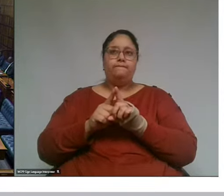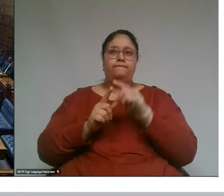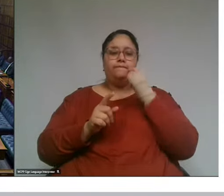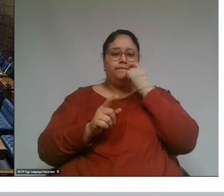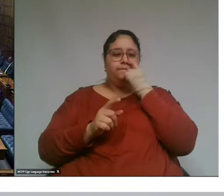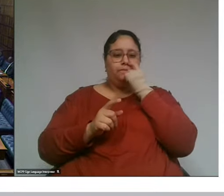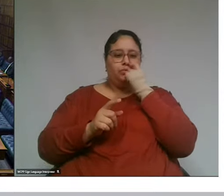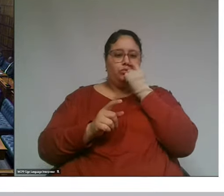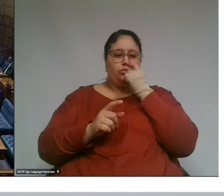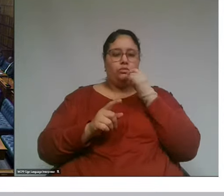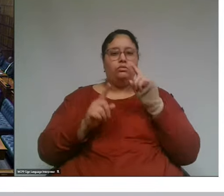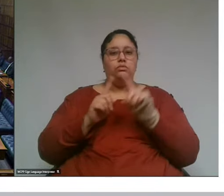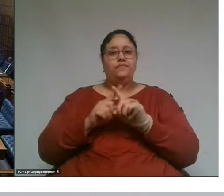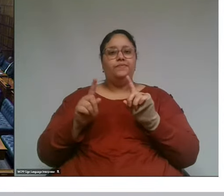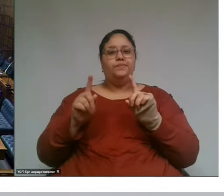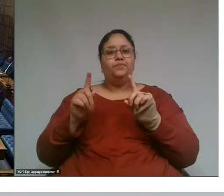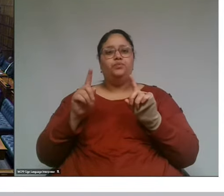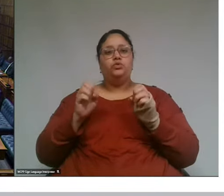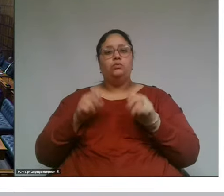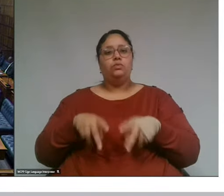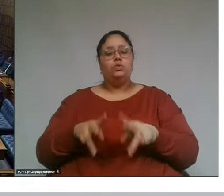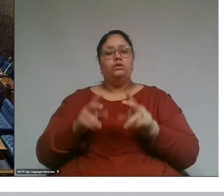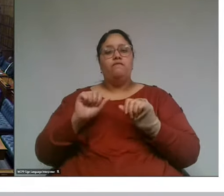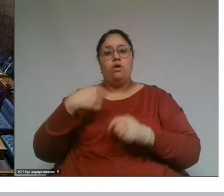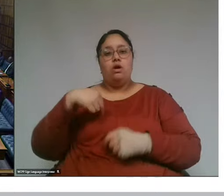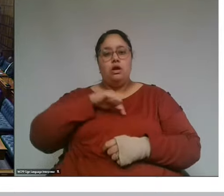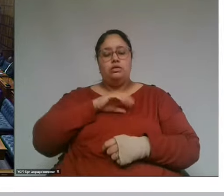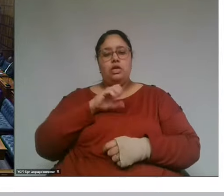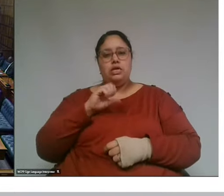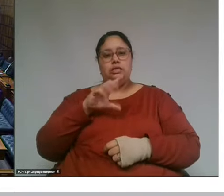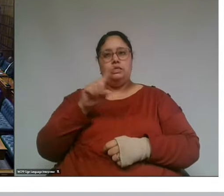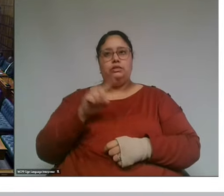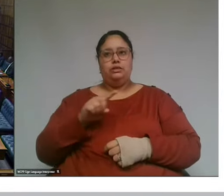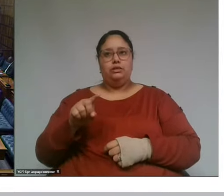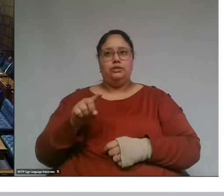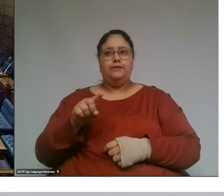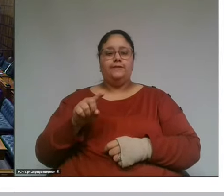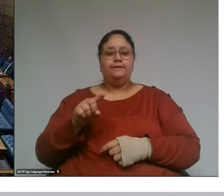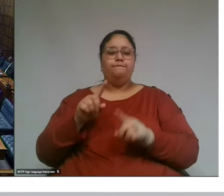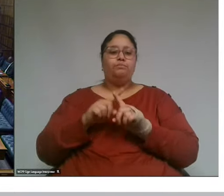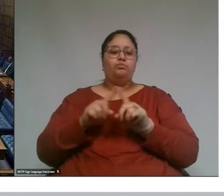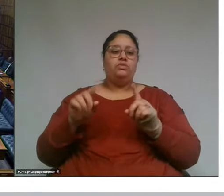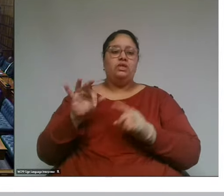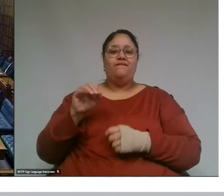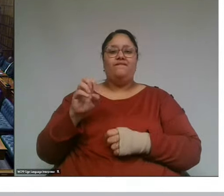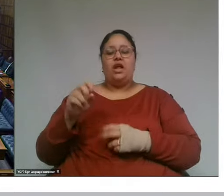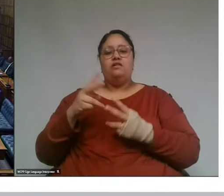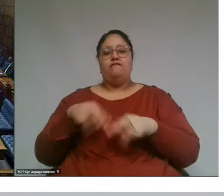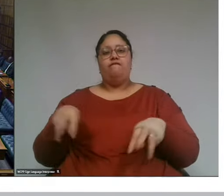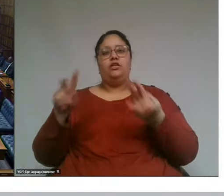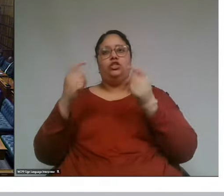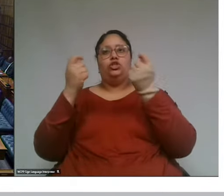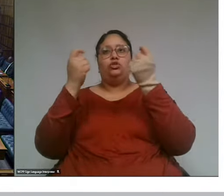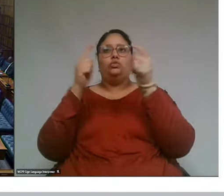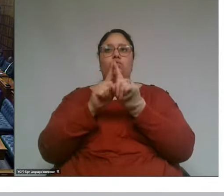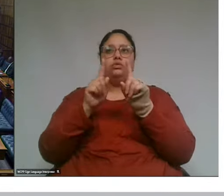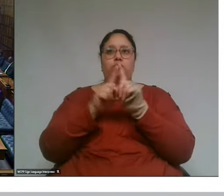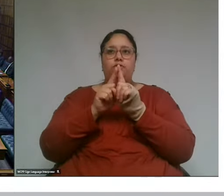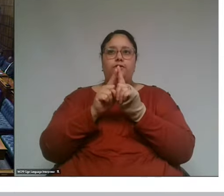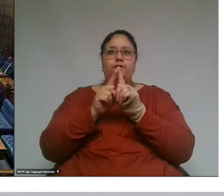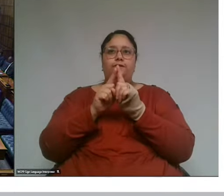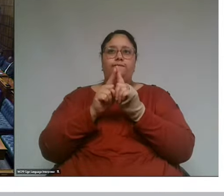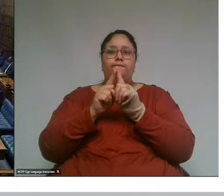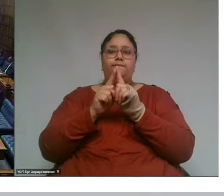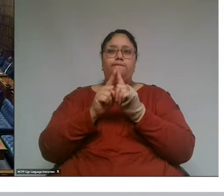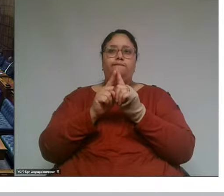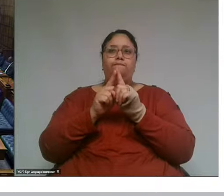create all sorts of opportunities for us as an sez to become like a freight Village and to help with some of the congestion